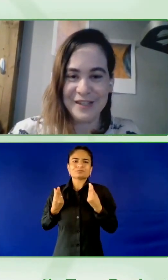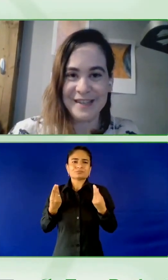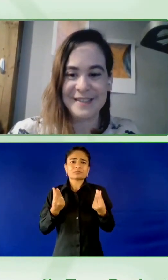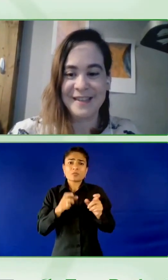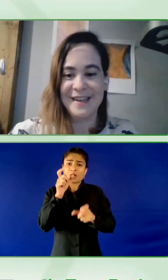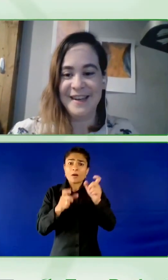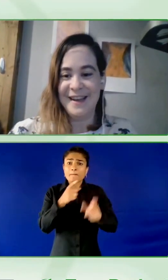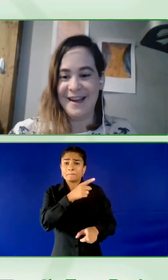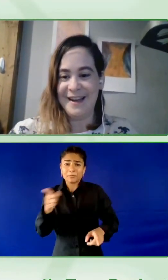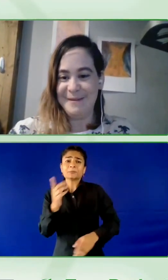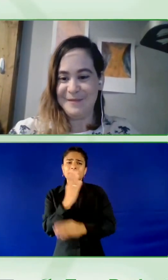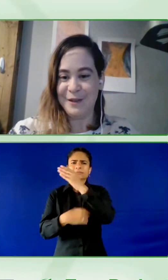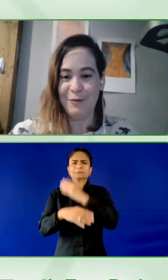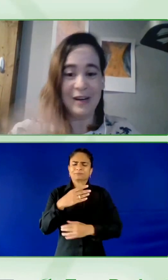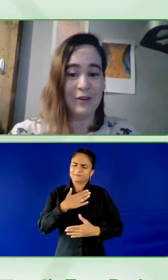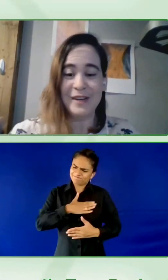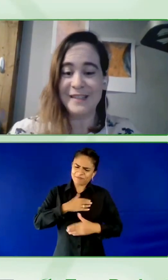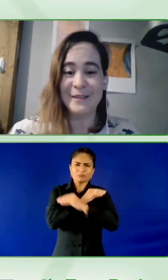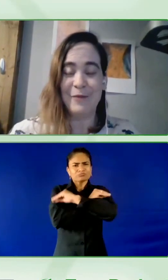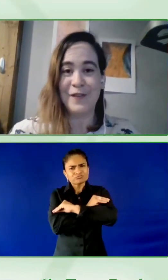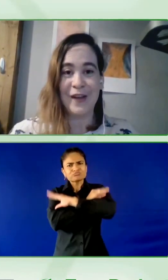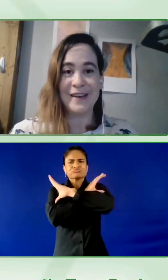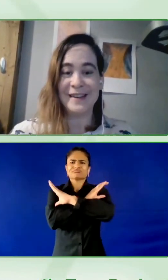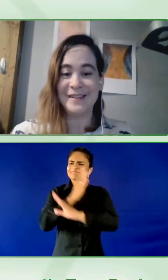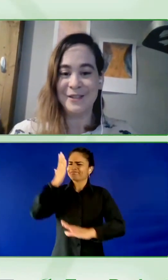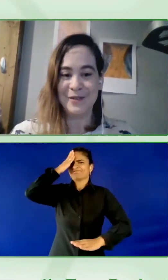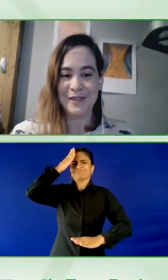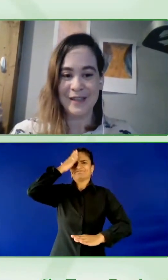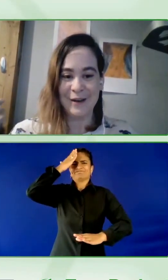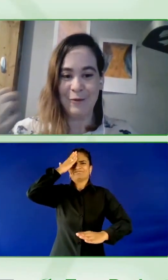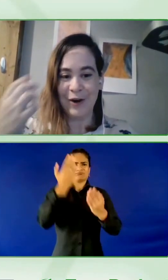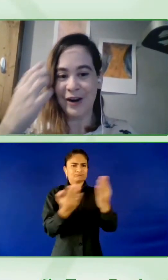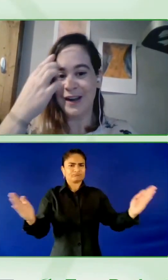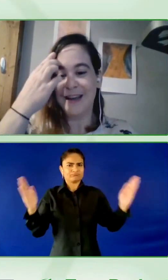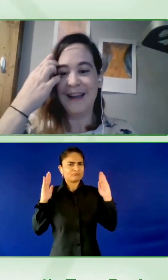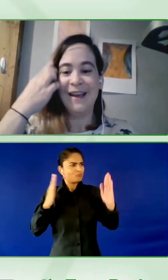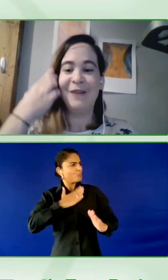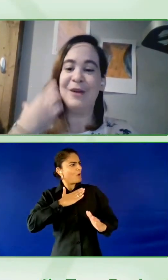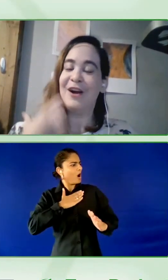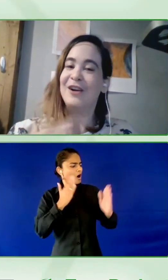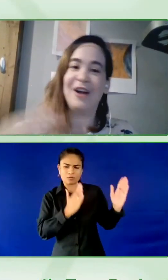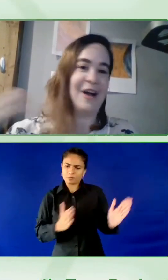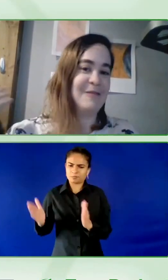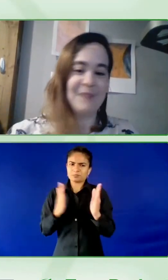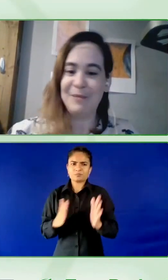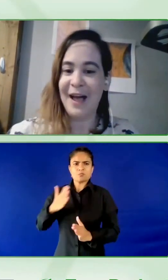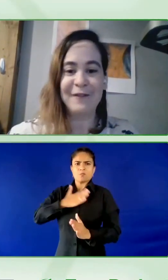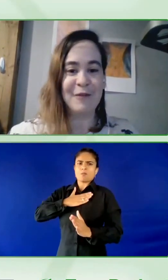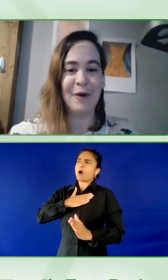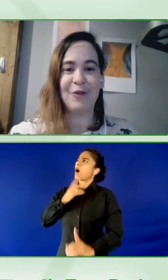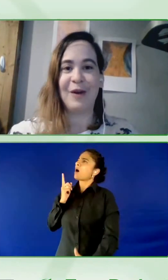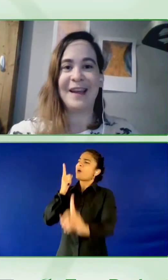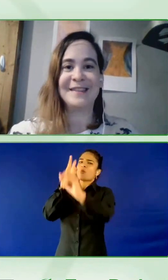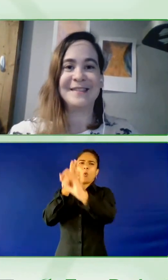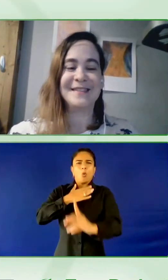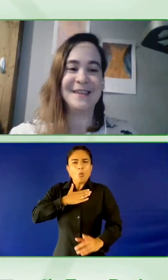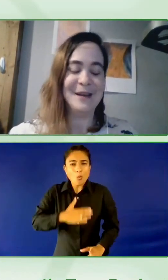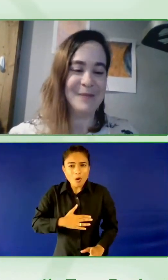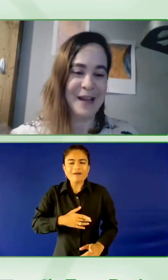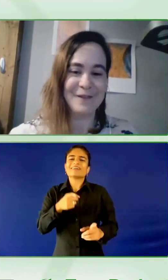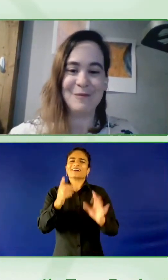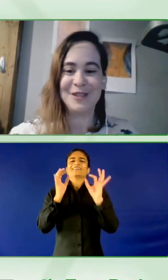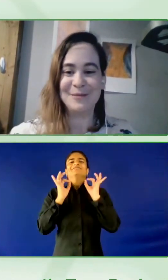these projects. So we do need some more funding to do this kind of work. We are applying for more